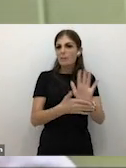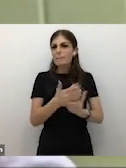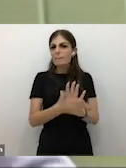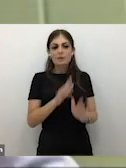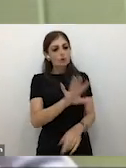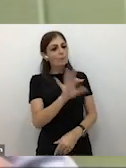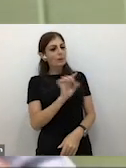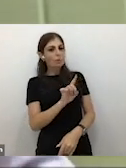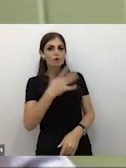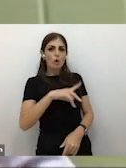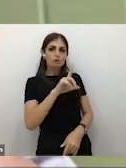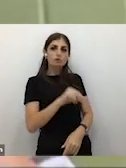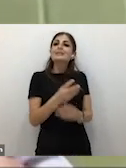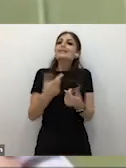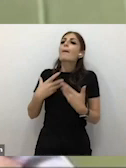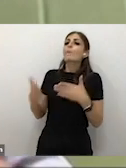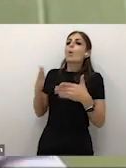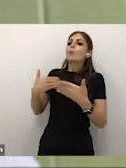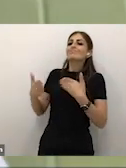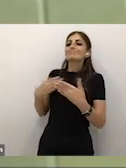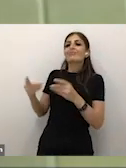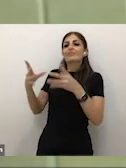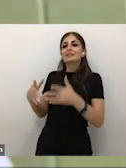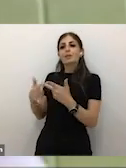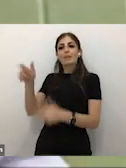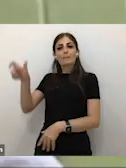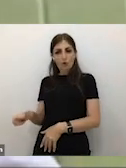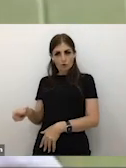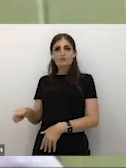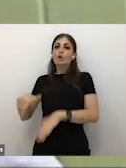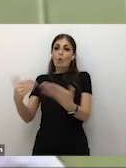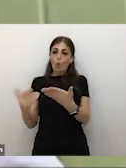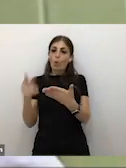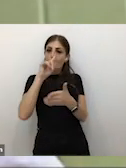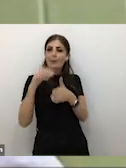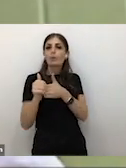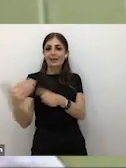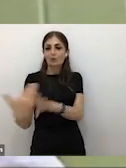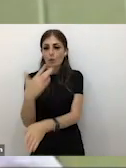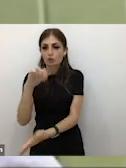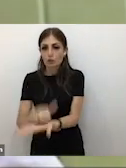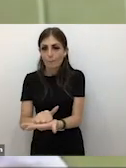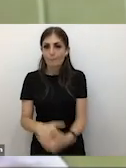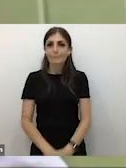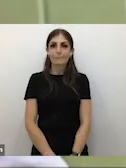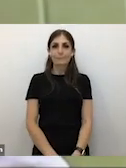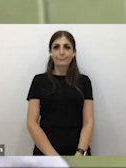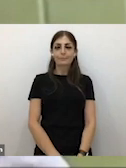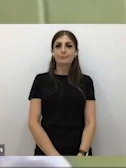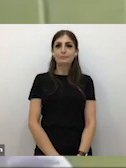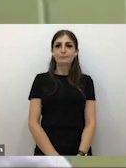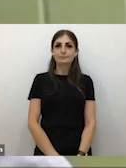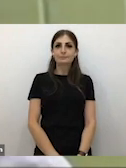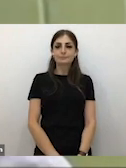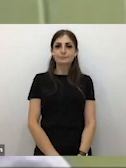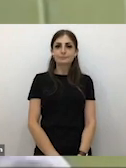do, and some of them are more facilitated by the program facilitator or by people who will lead workshops as part of the program.